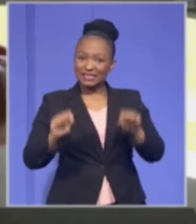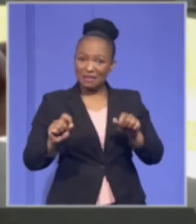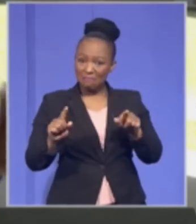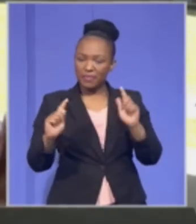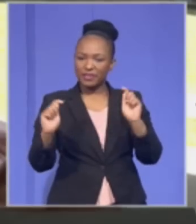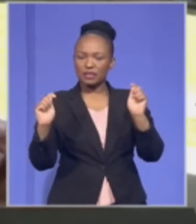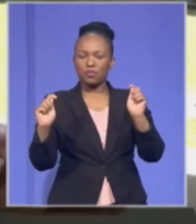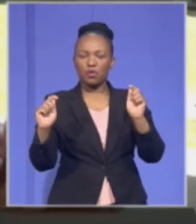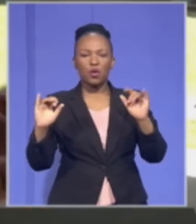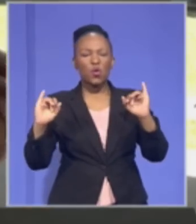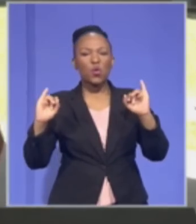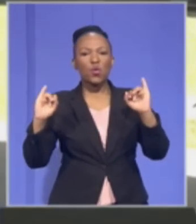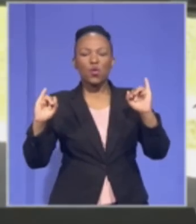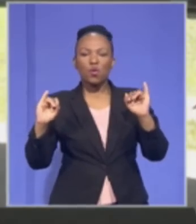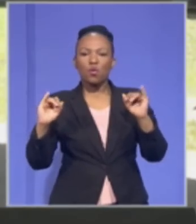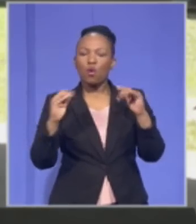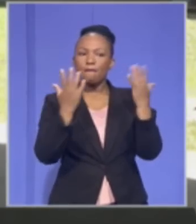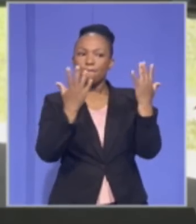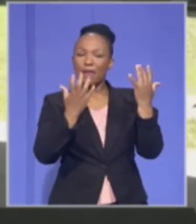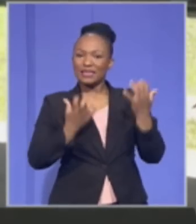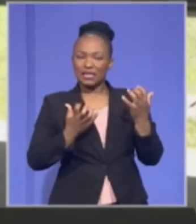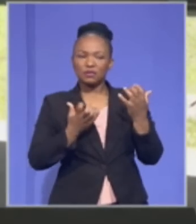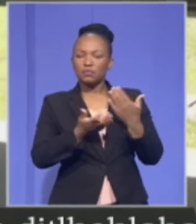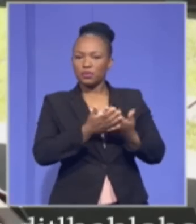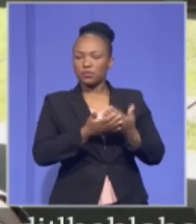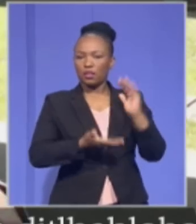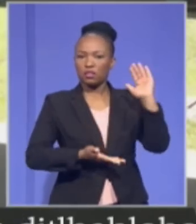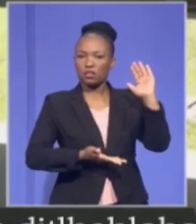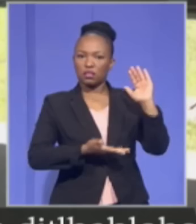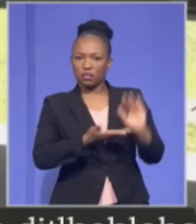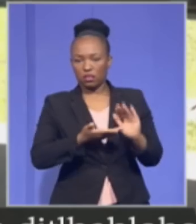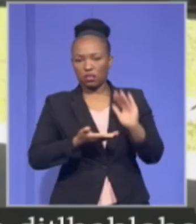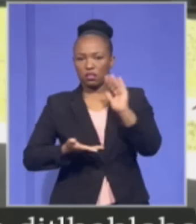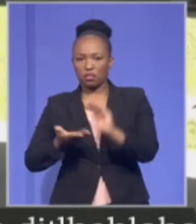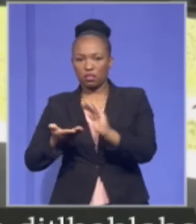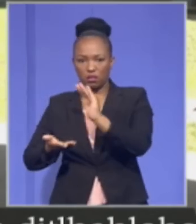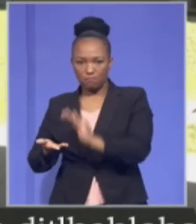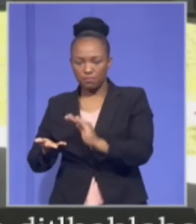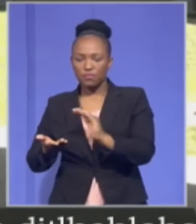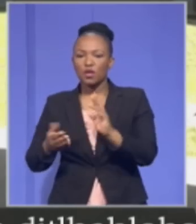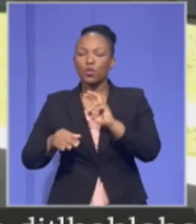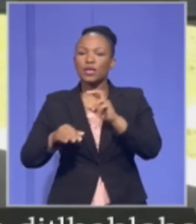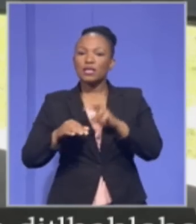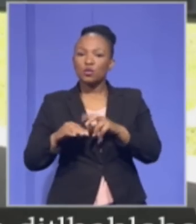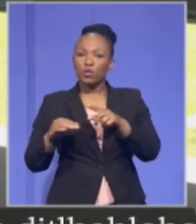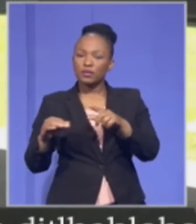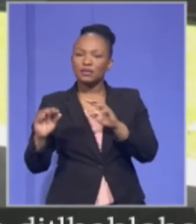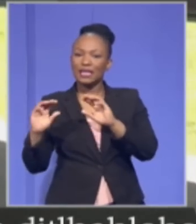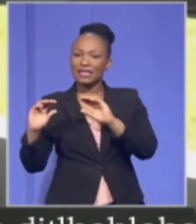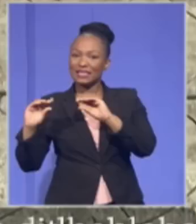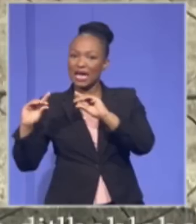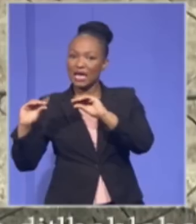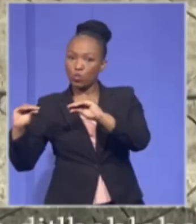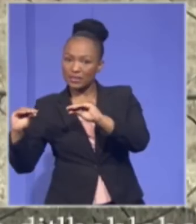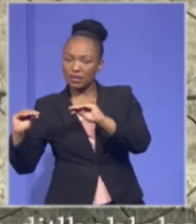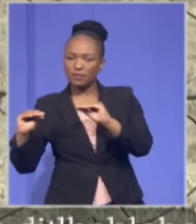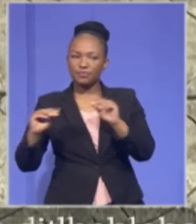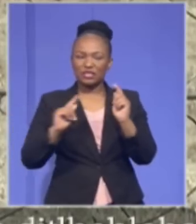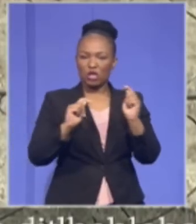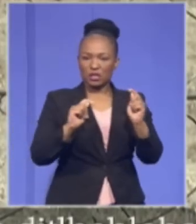a victim of budget cuts. And number two, we need greater integration between us and the Department of Transport.